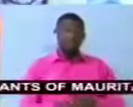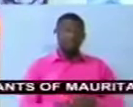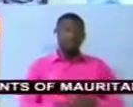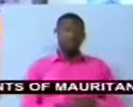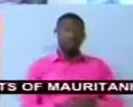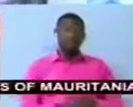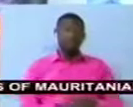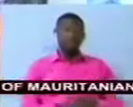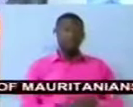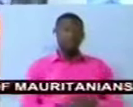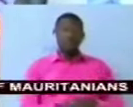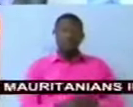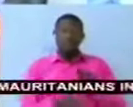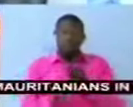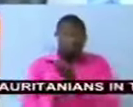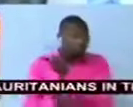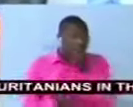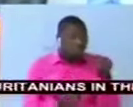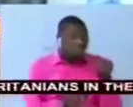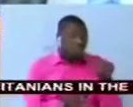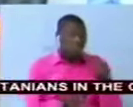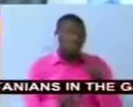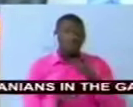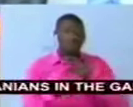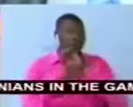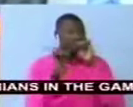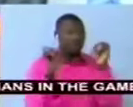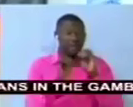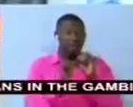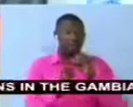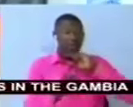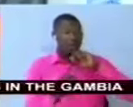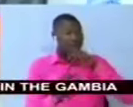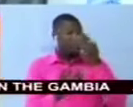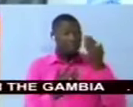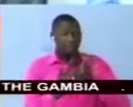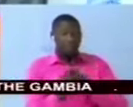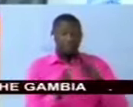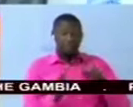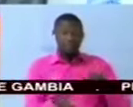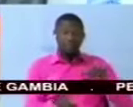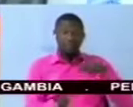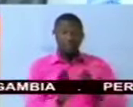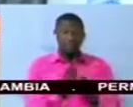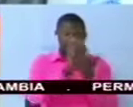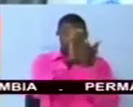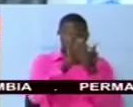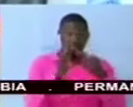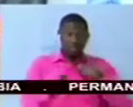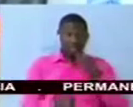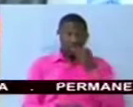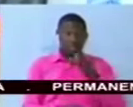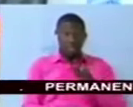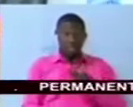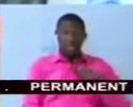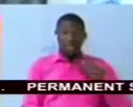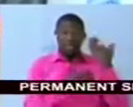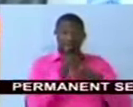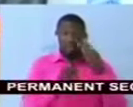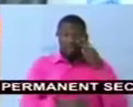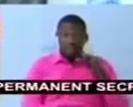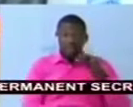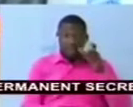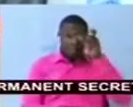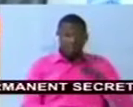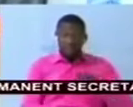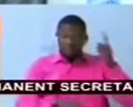fekke fu ñoy doore. I didn't believe that any of them will stand with me and say that he has never witnessed been beat, somebody being beaten